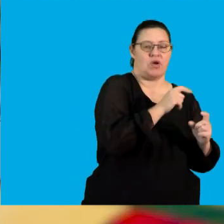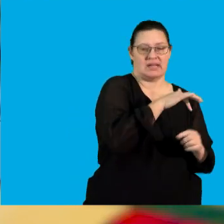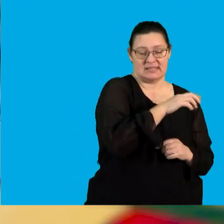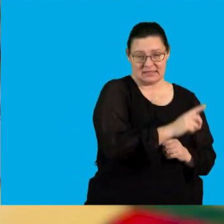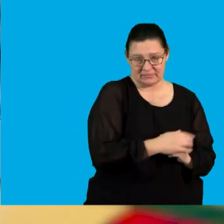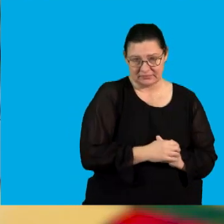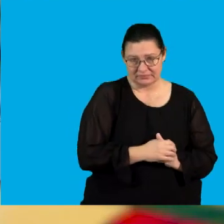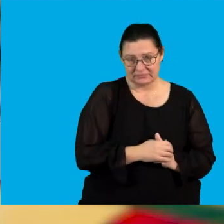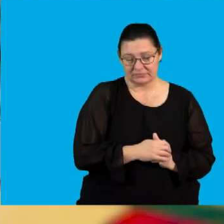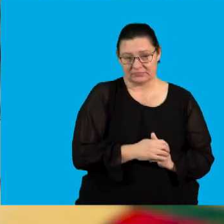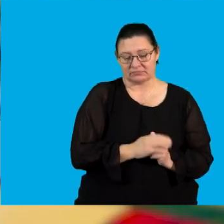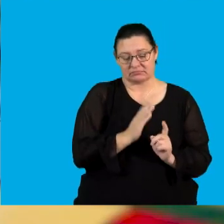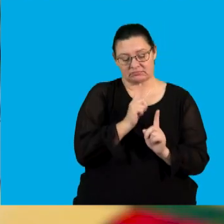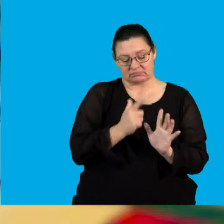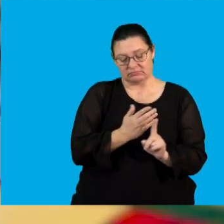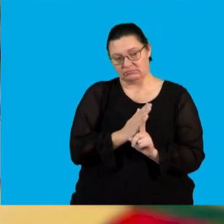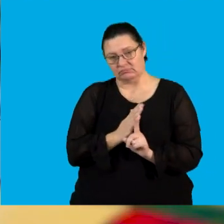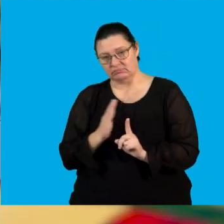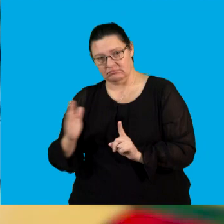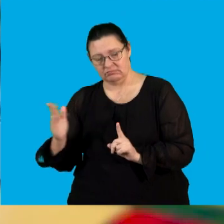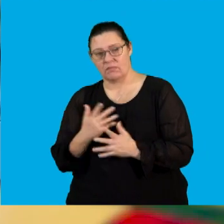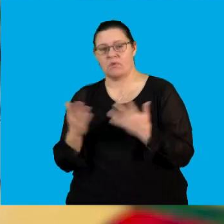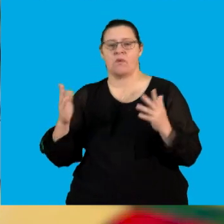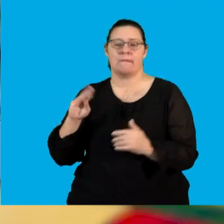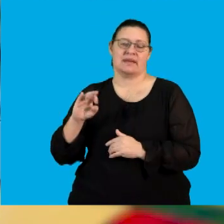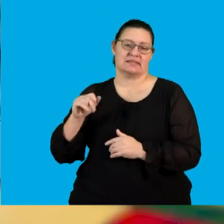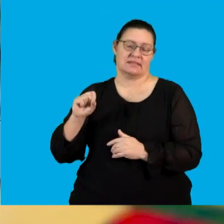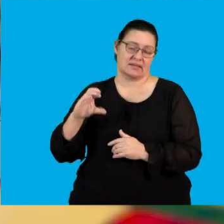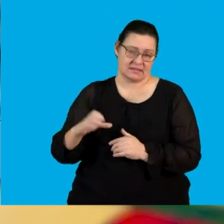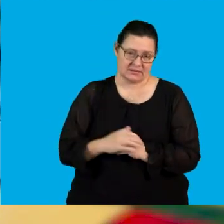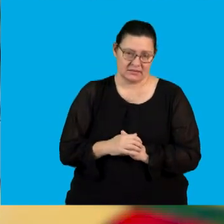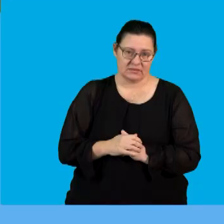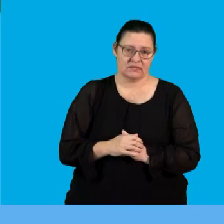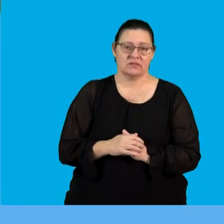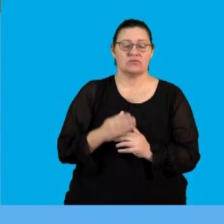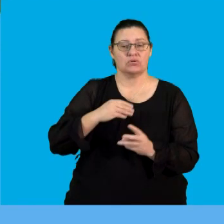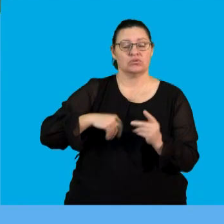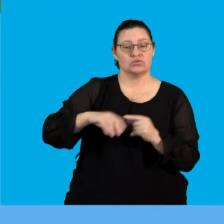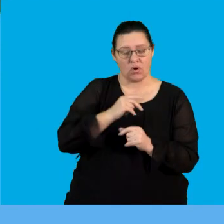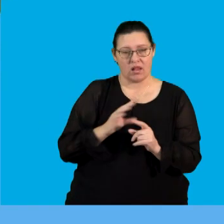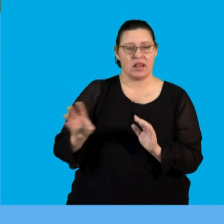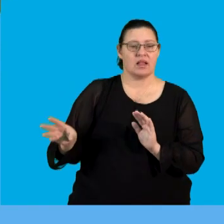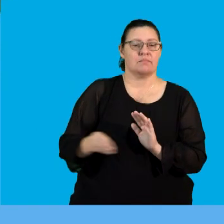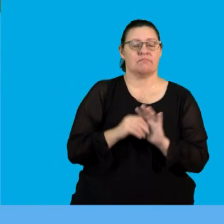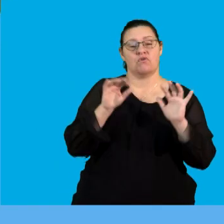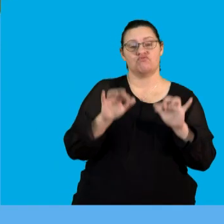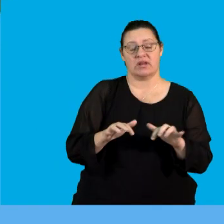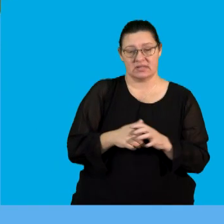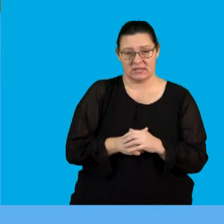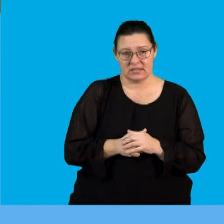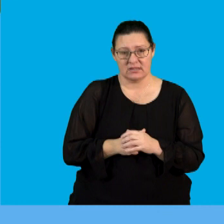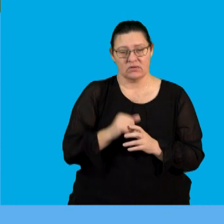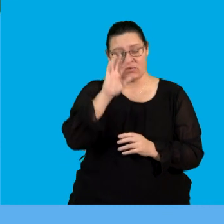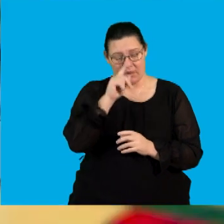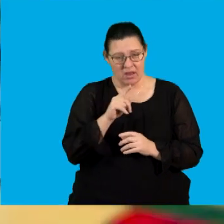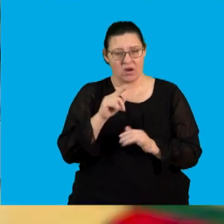in terms of it being acidic. Then above 7, it becomes basic. So now, the soil that absorbs the rain,